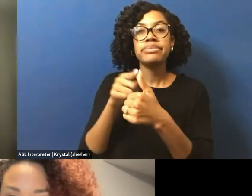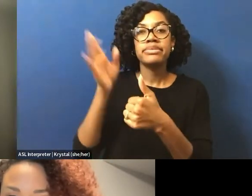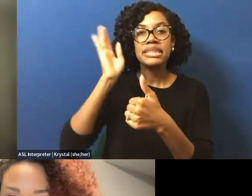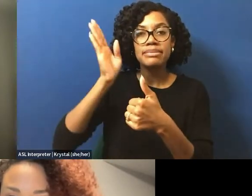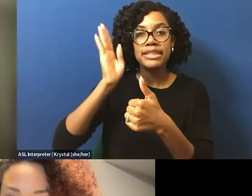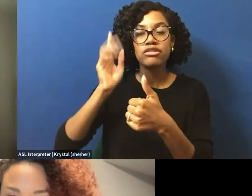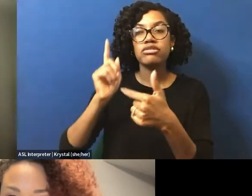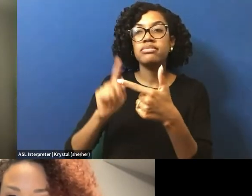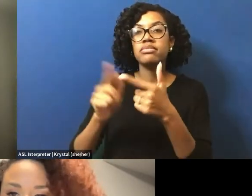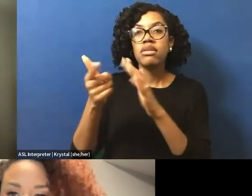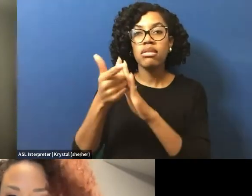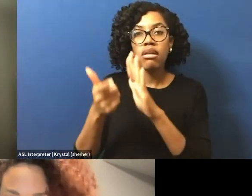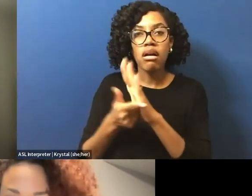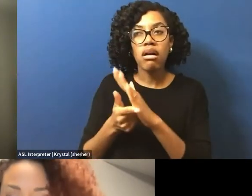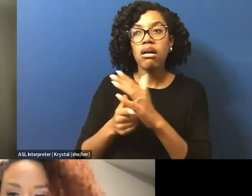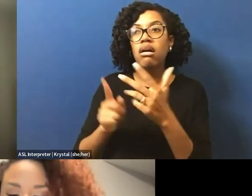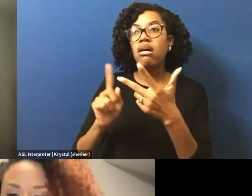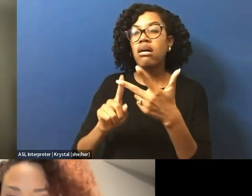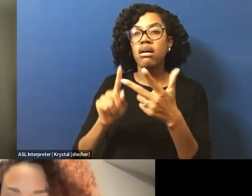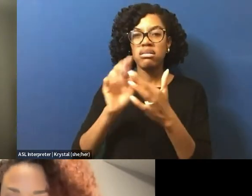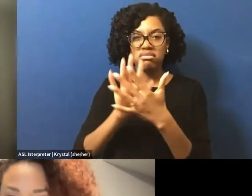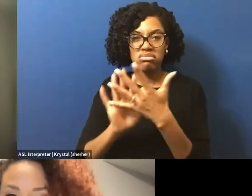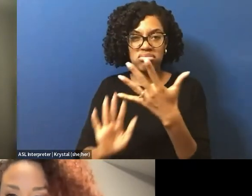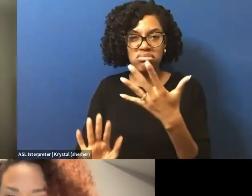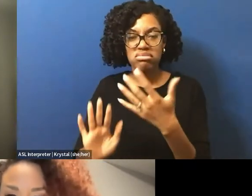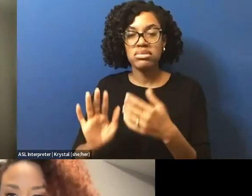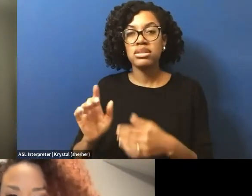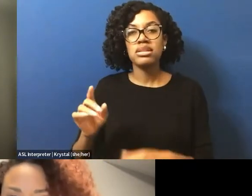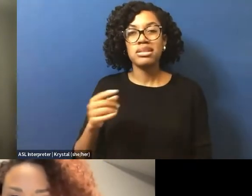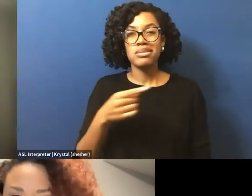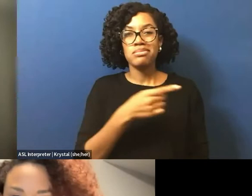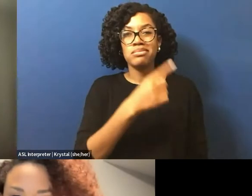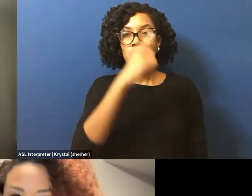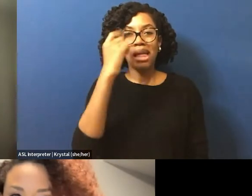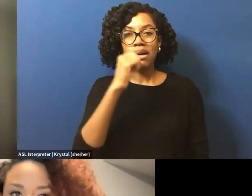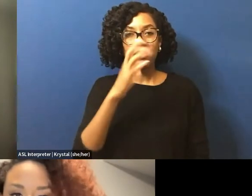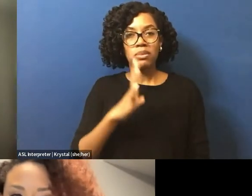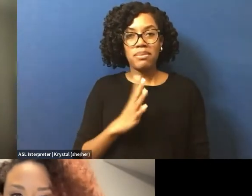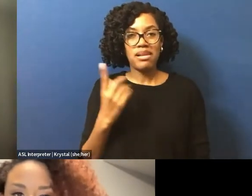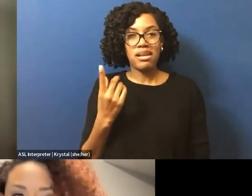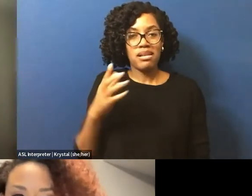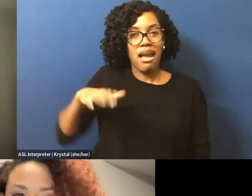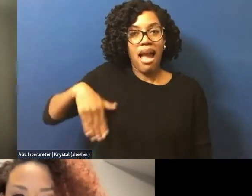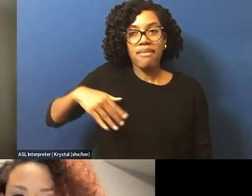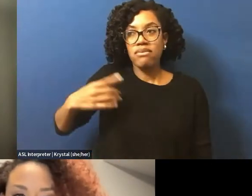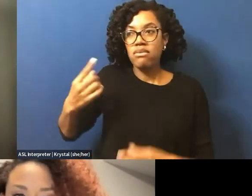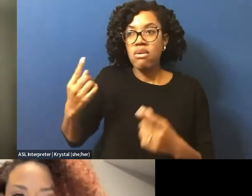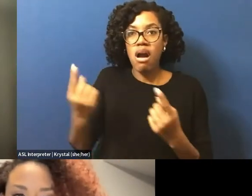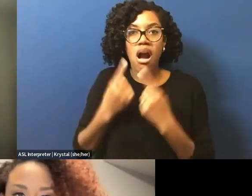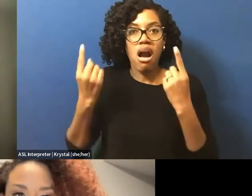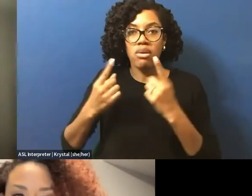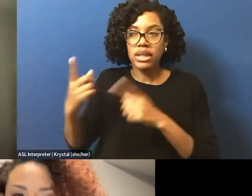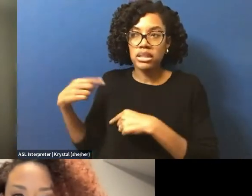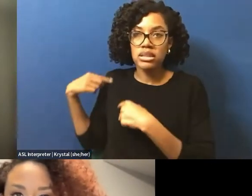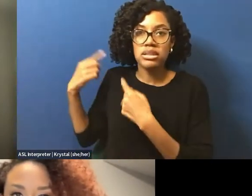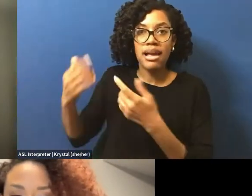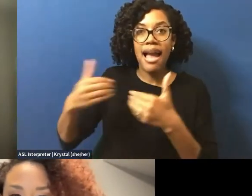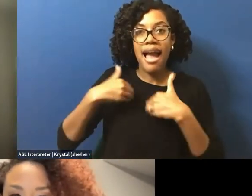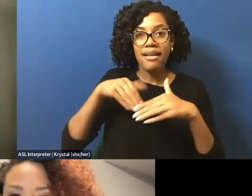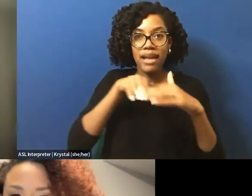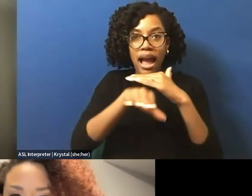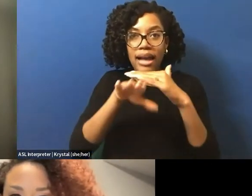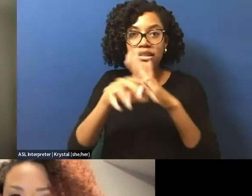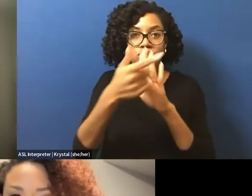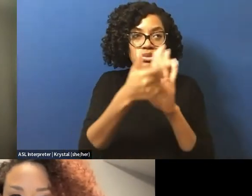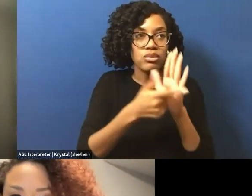still often not able to do those things. Those are just not the forms and formats that are available to us. So on the one hand, it